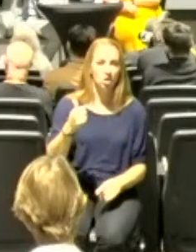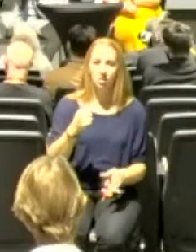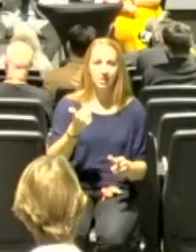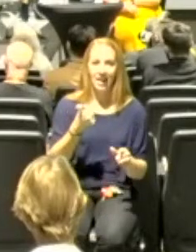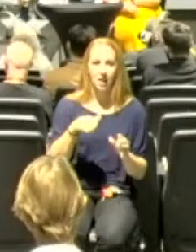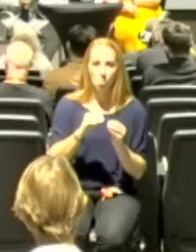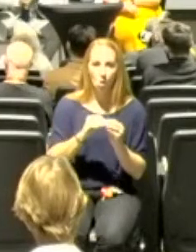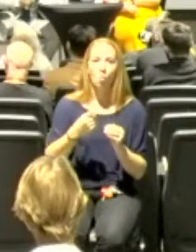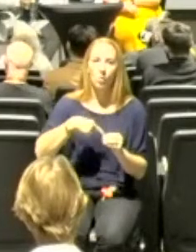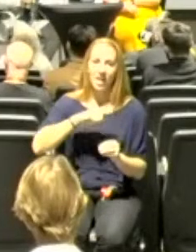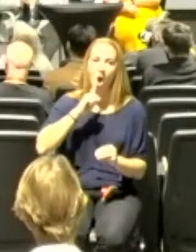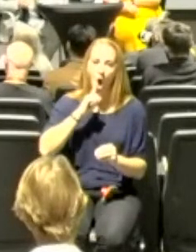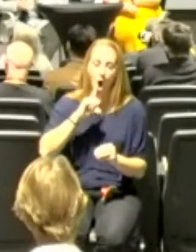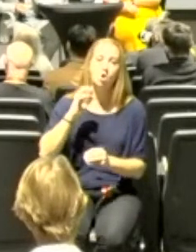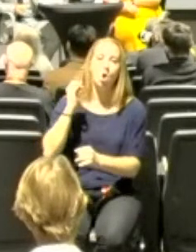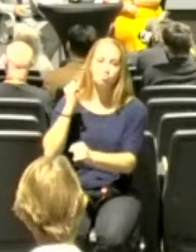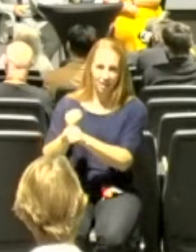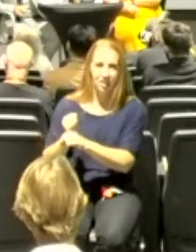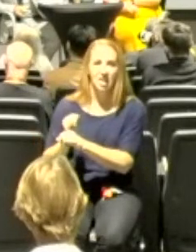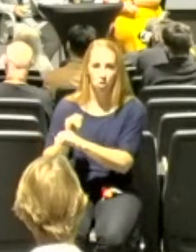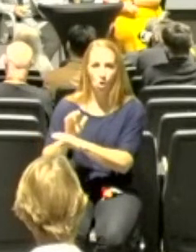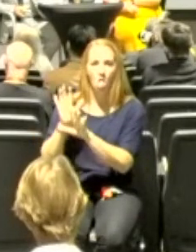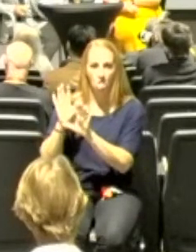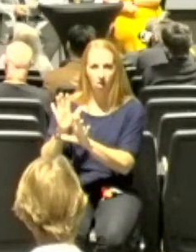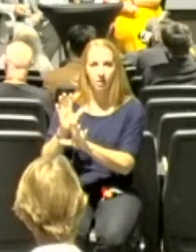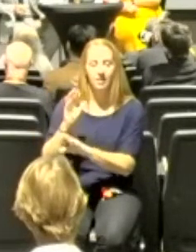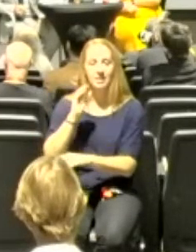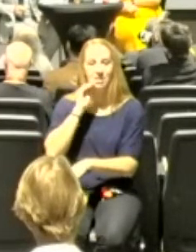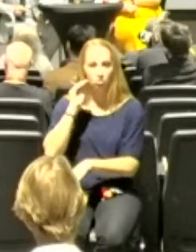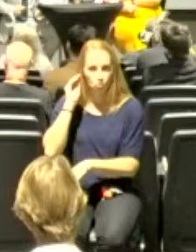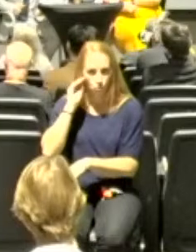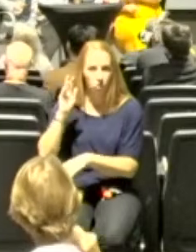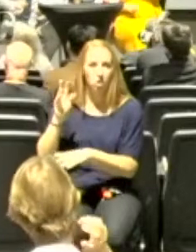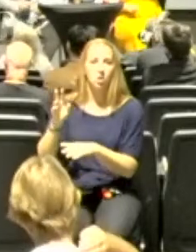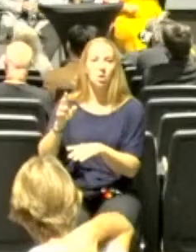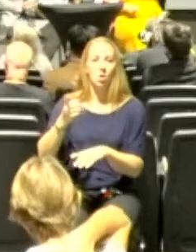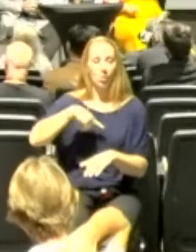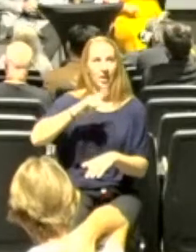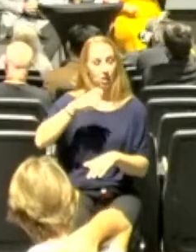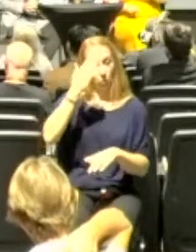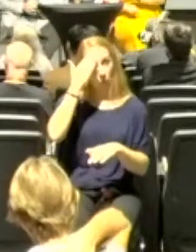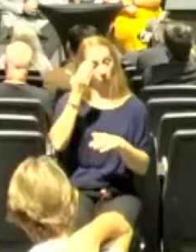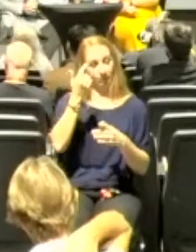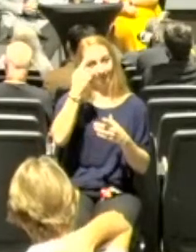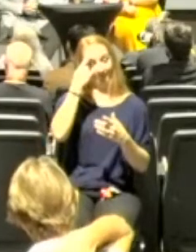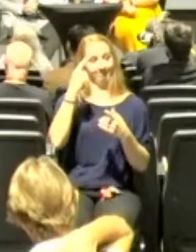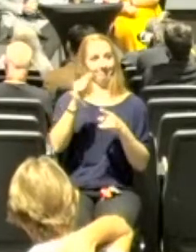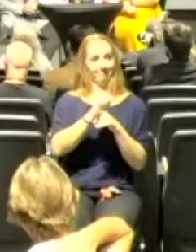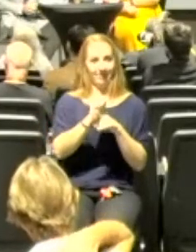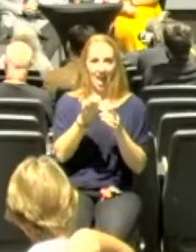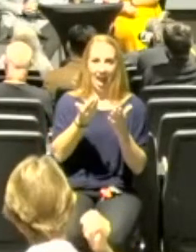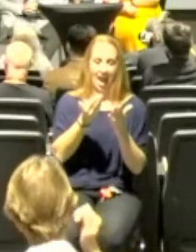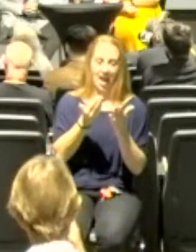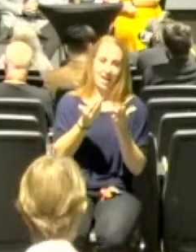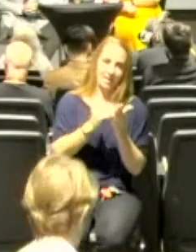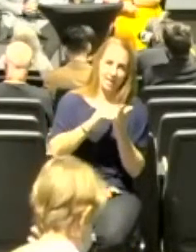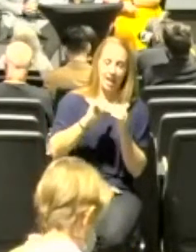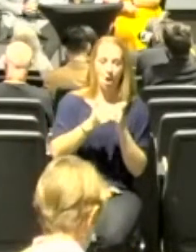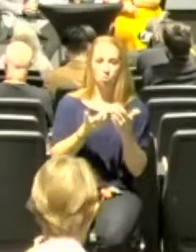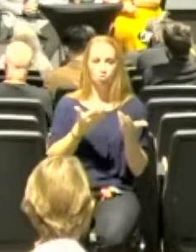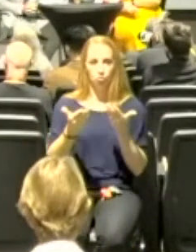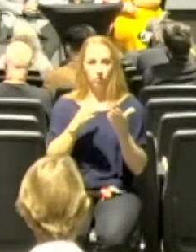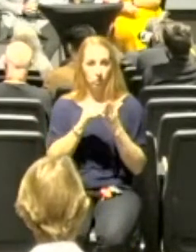residential institution. And because of that, we have to retrain ourselves how we think about how we're serving our students. And this speaks to